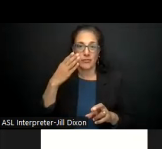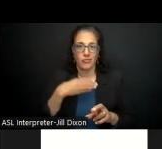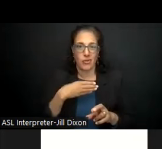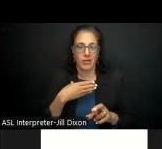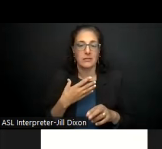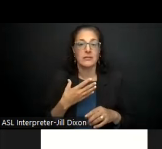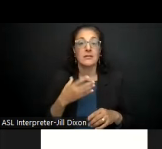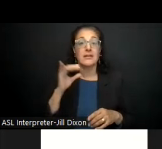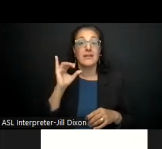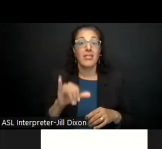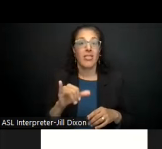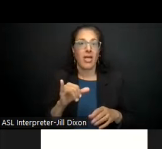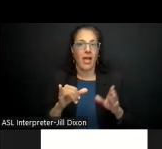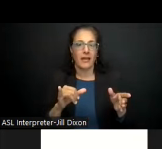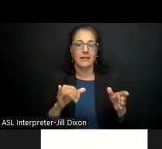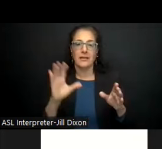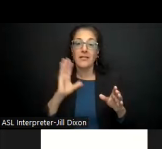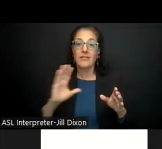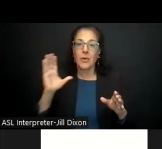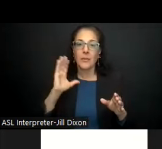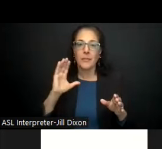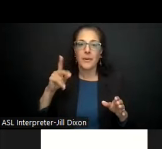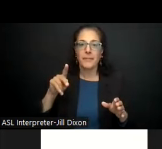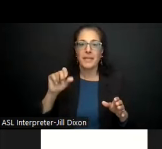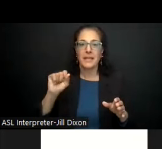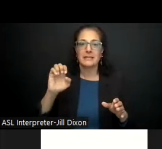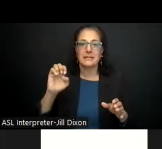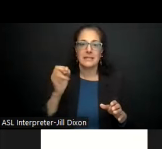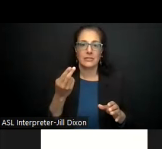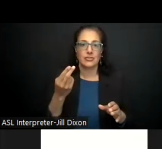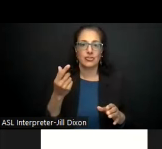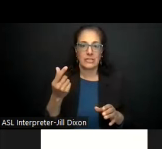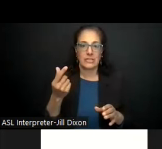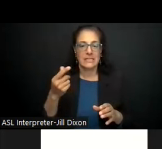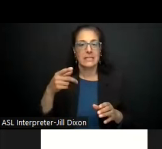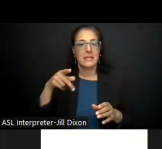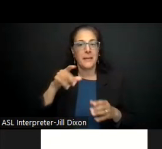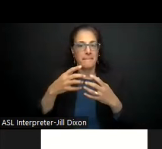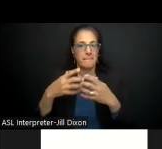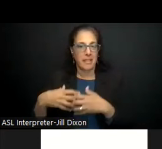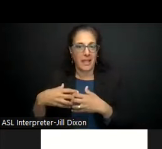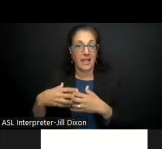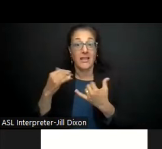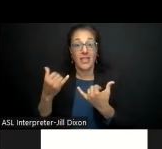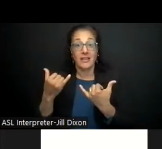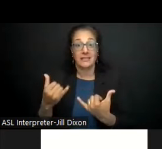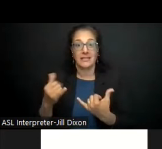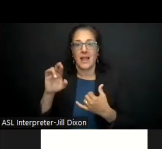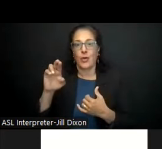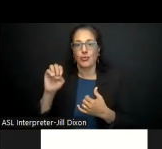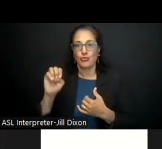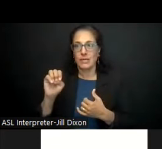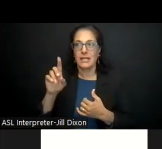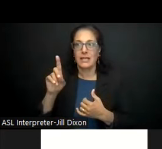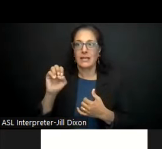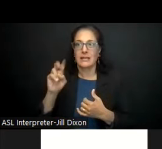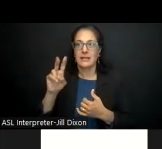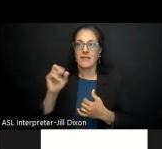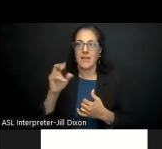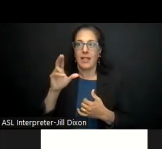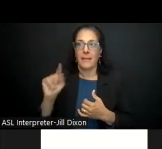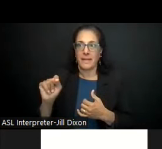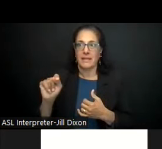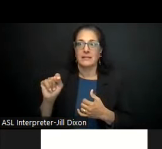the former PSE&G plant, which is now a redevelopment site. This is the one portion